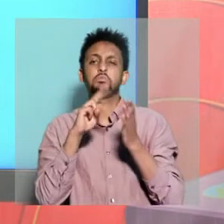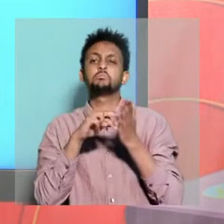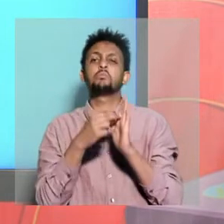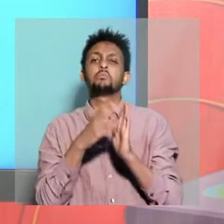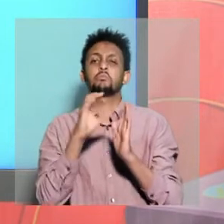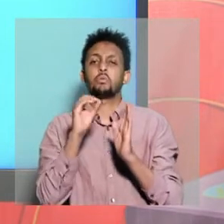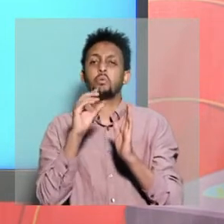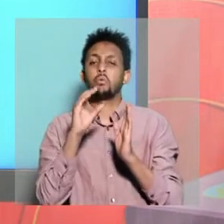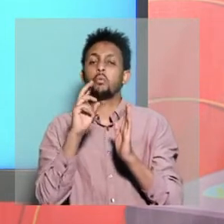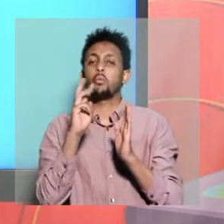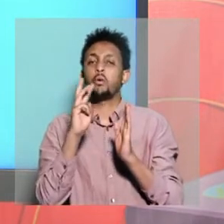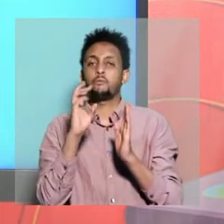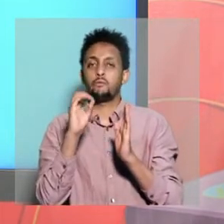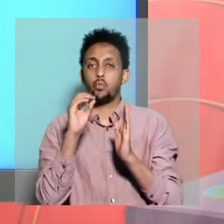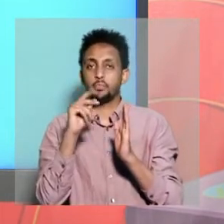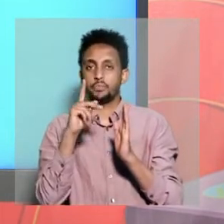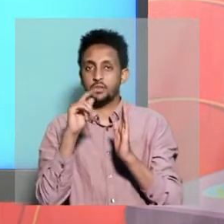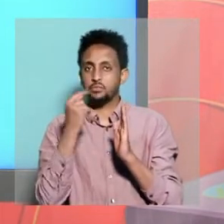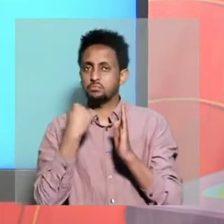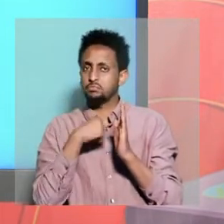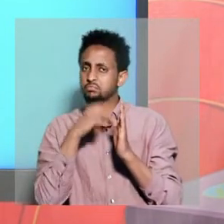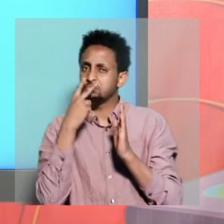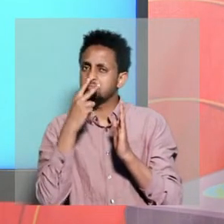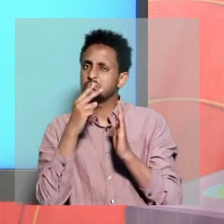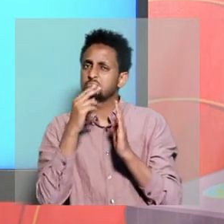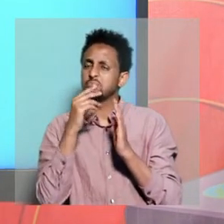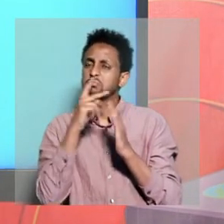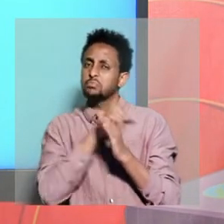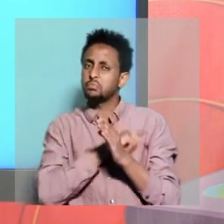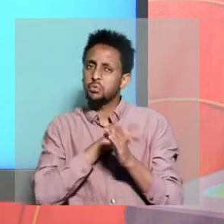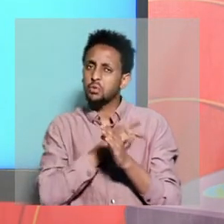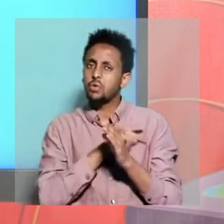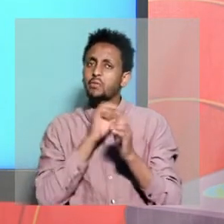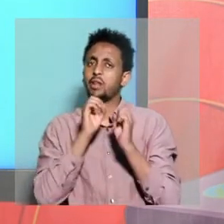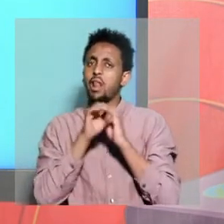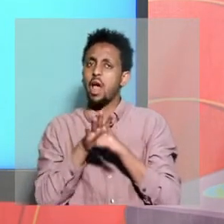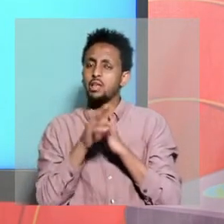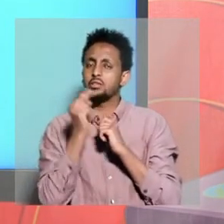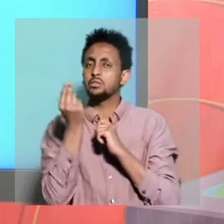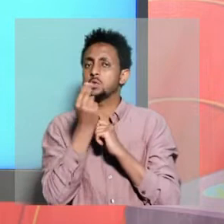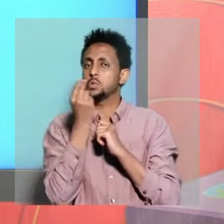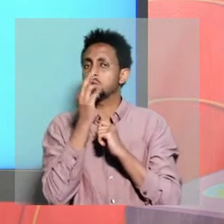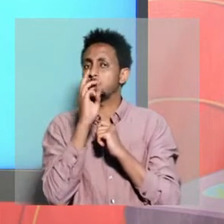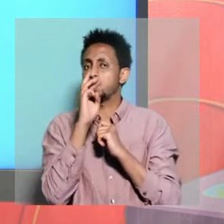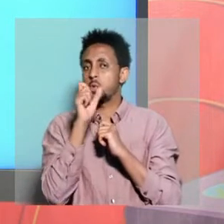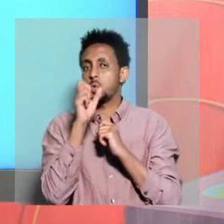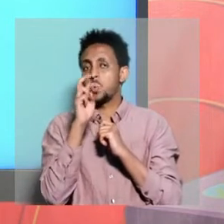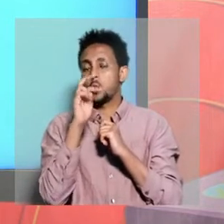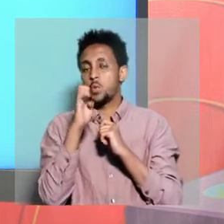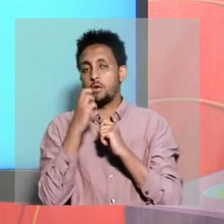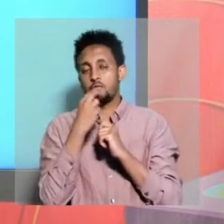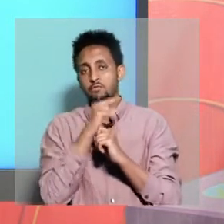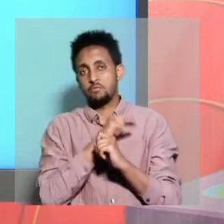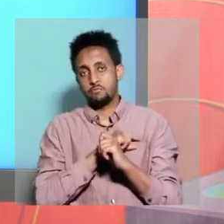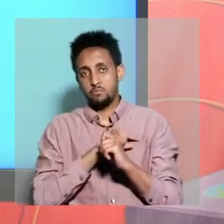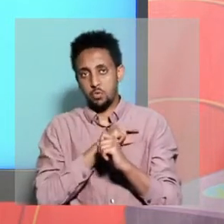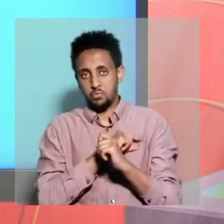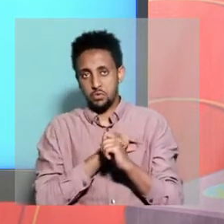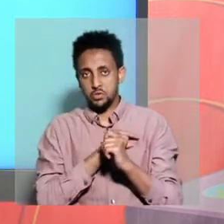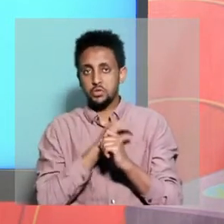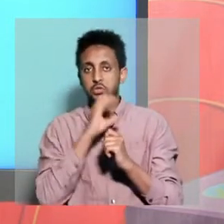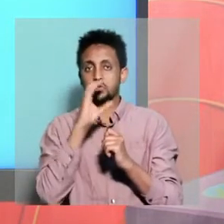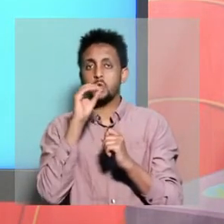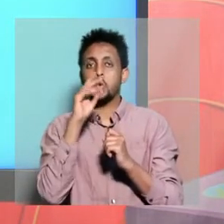wave optics is, and we have tried to see some of the properties of light using wave properties,